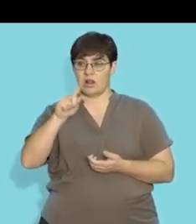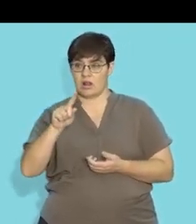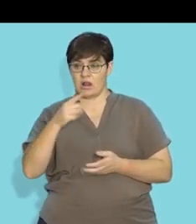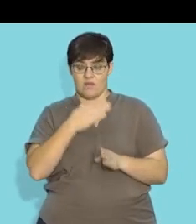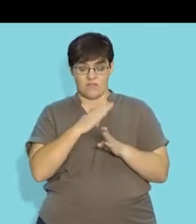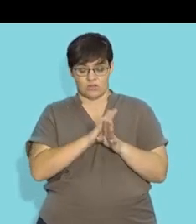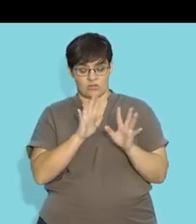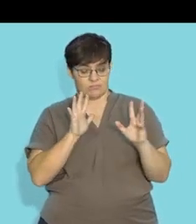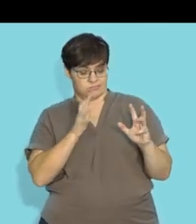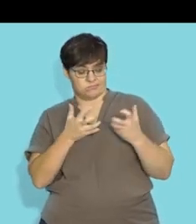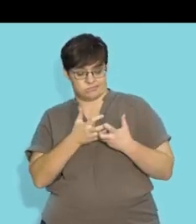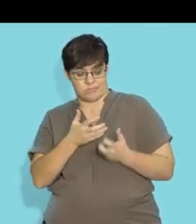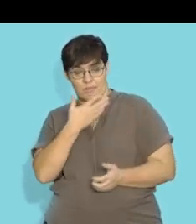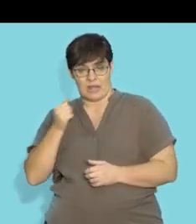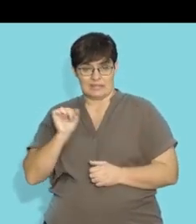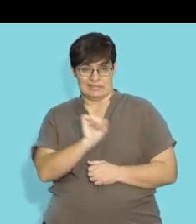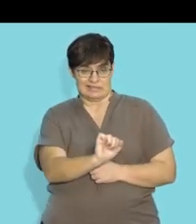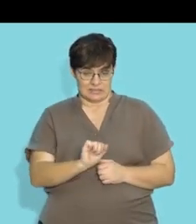function best fits the data.